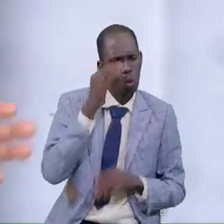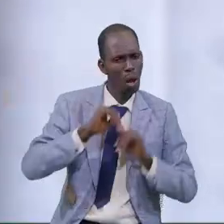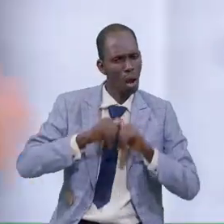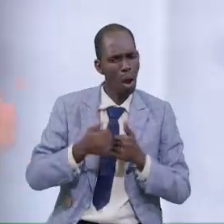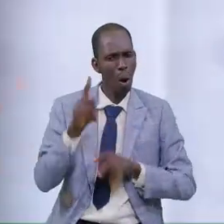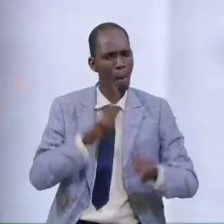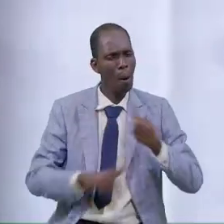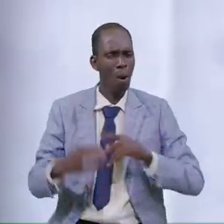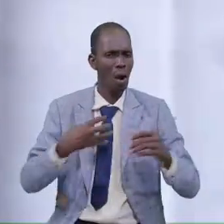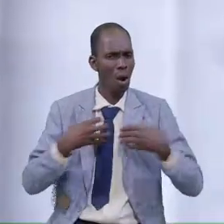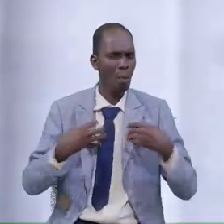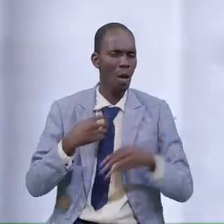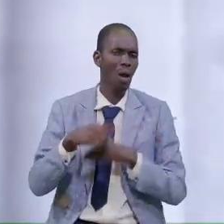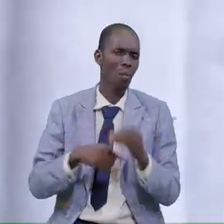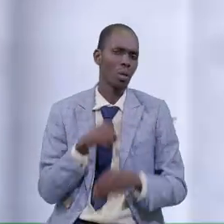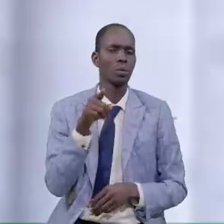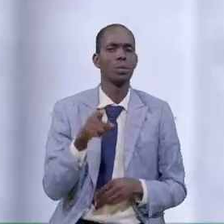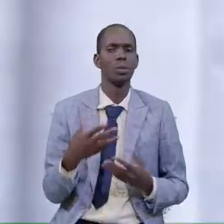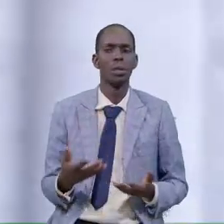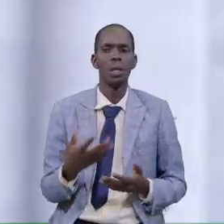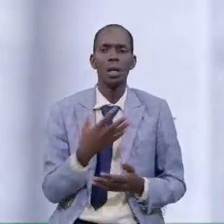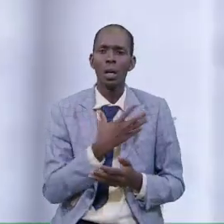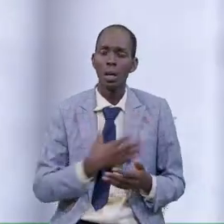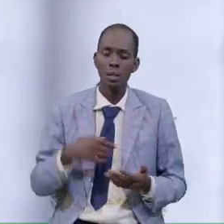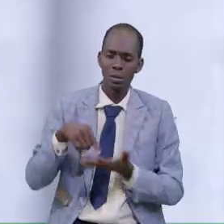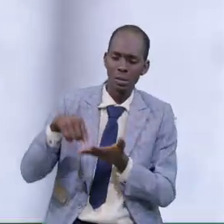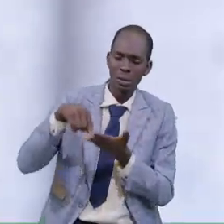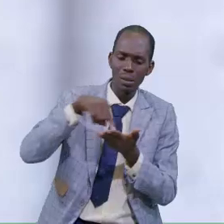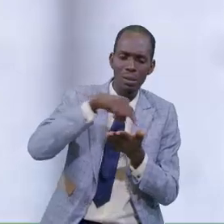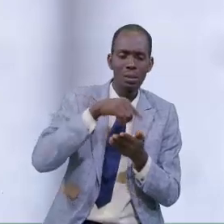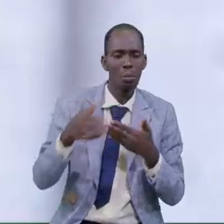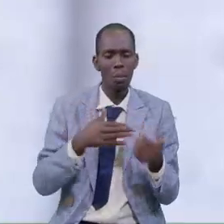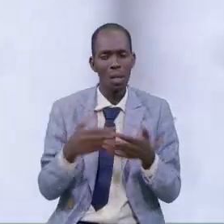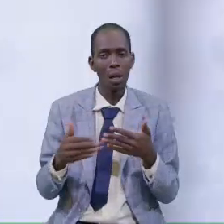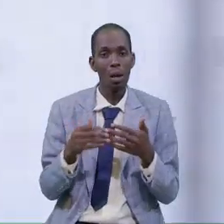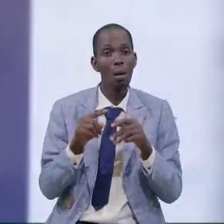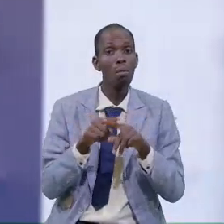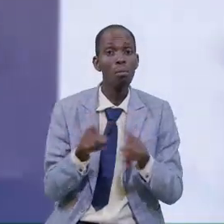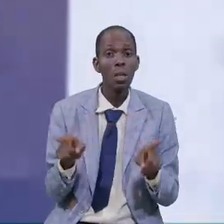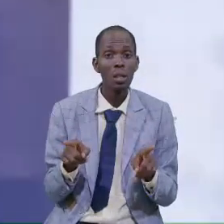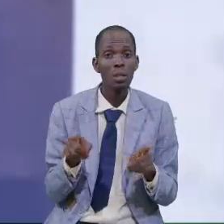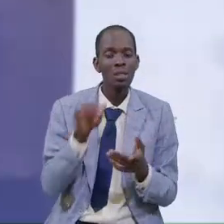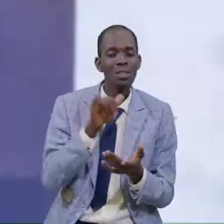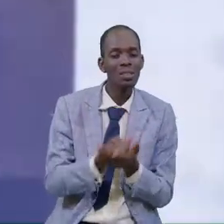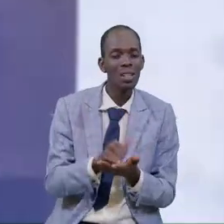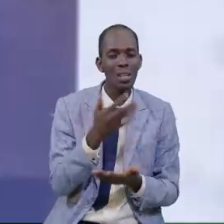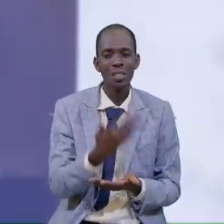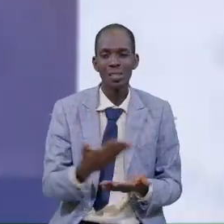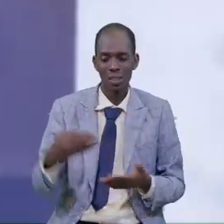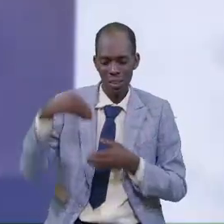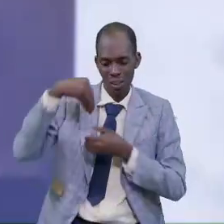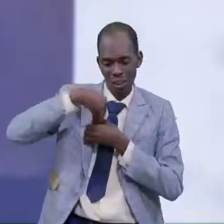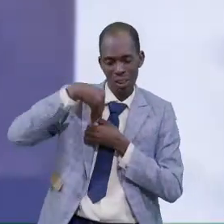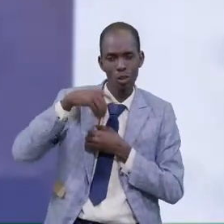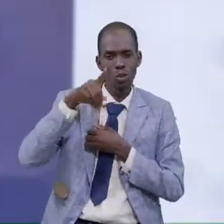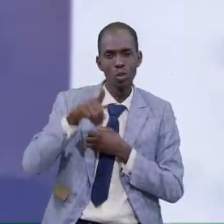you, this, this, and that. But that thing within receives change.